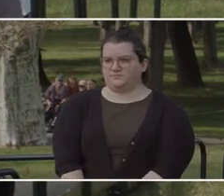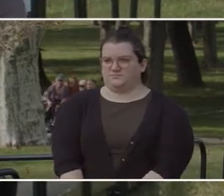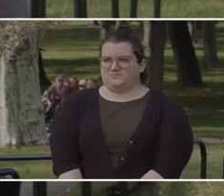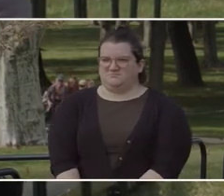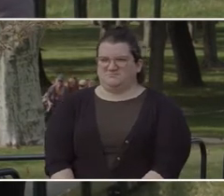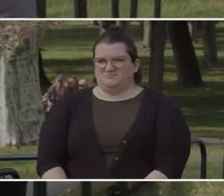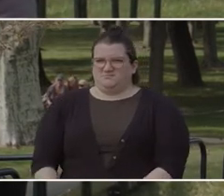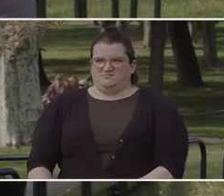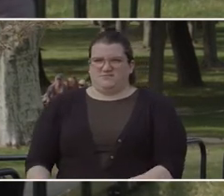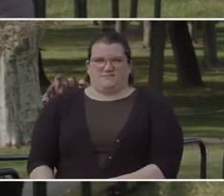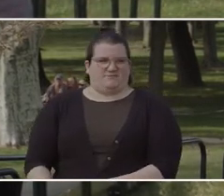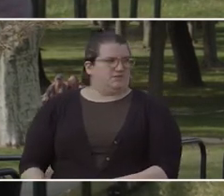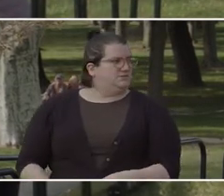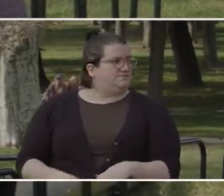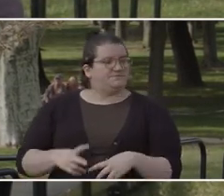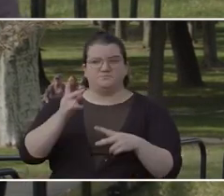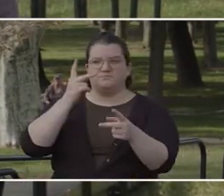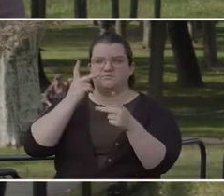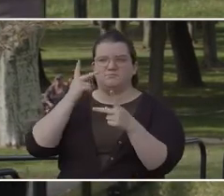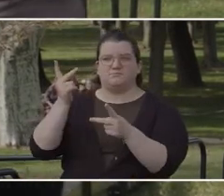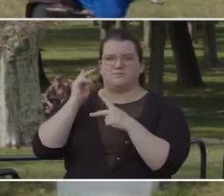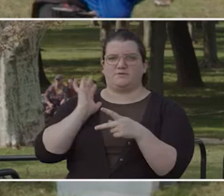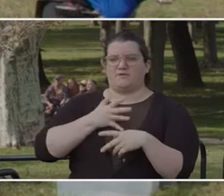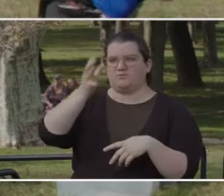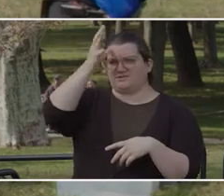our dad, Alan Strout, U.S. Army.